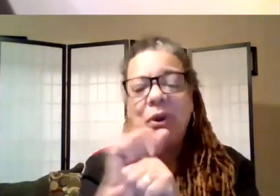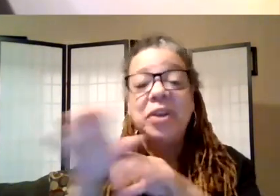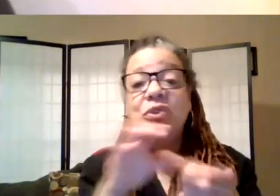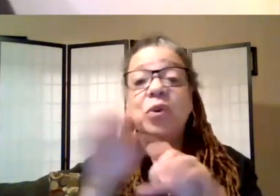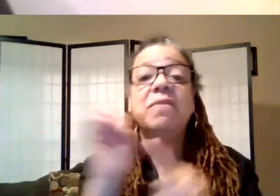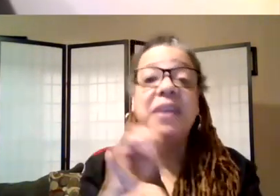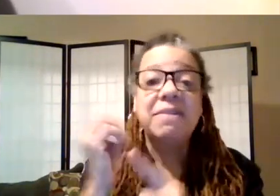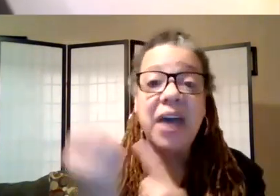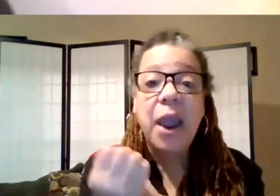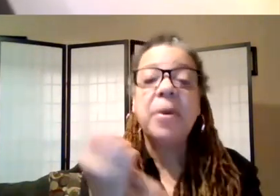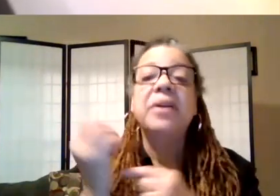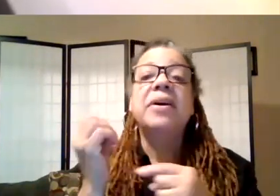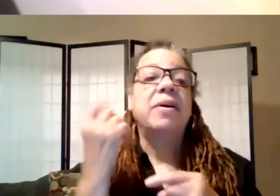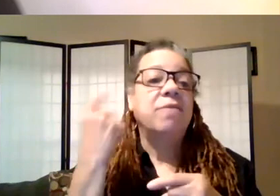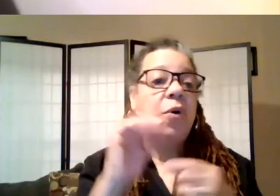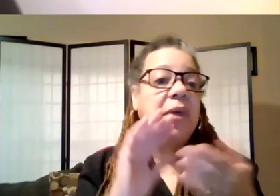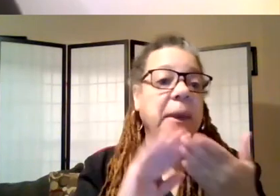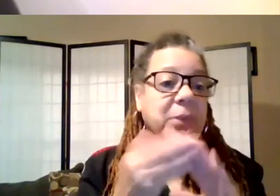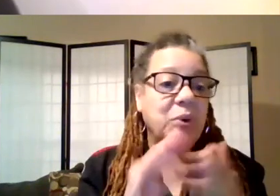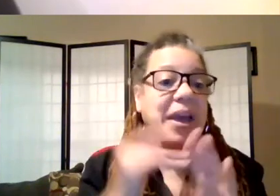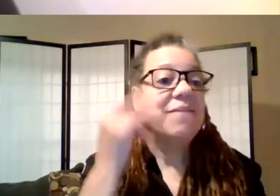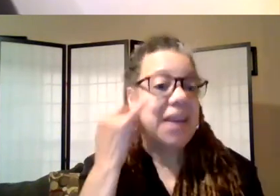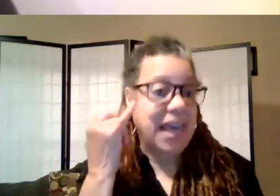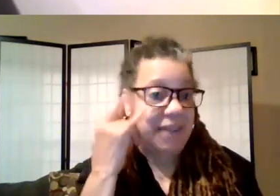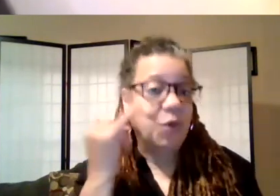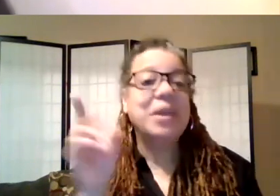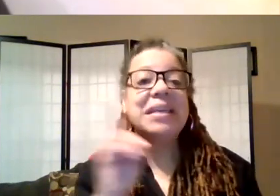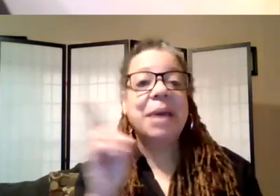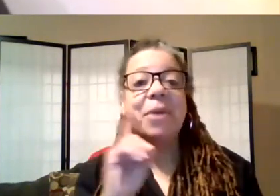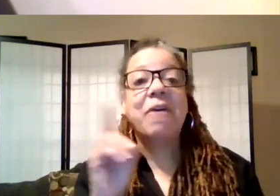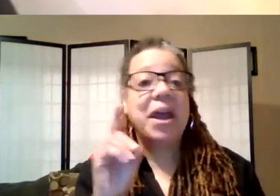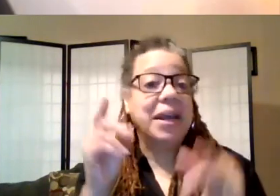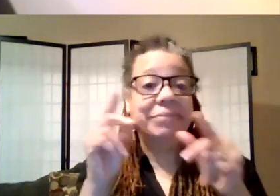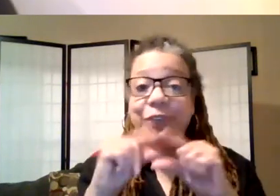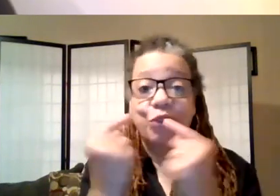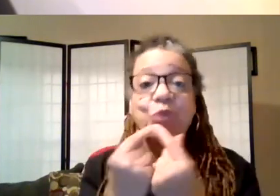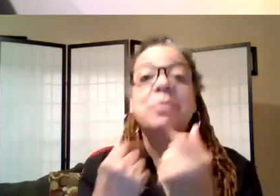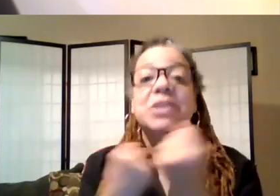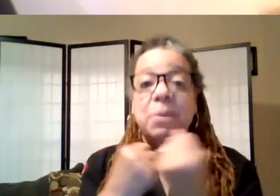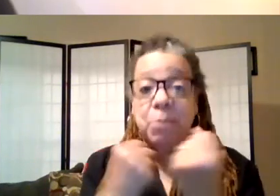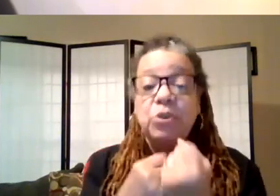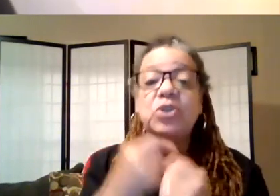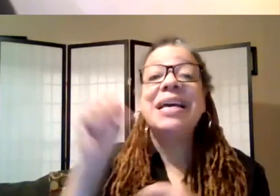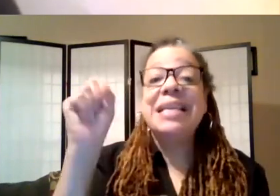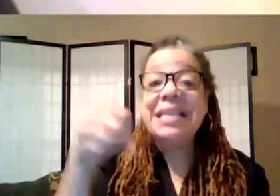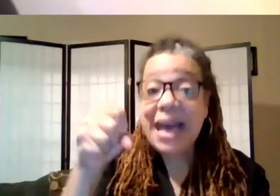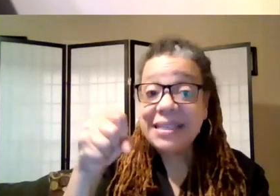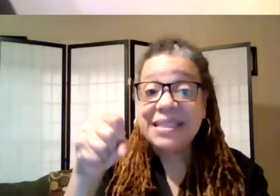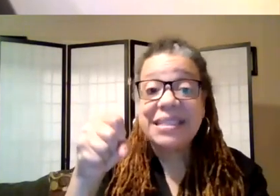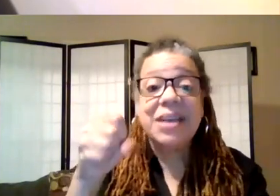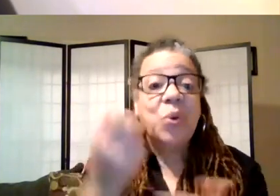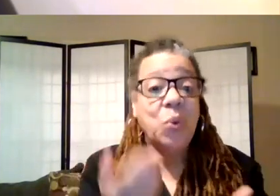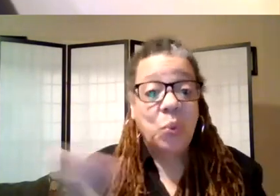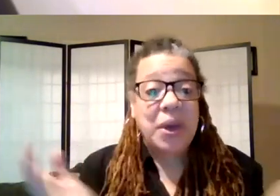for our communities, and the California Democratic Party support you in voting yes on 30. Want to encourage everyone